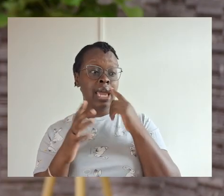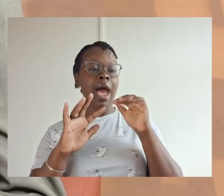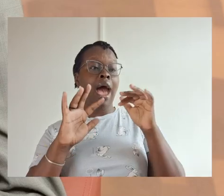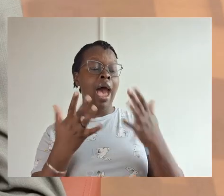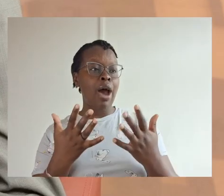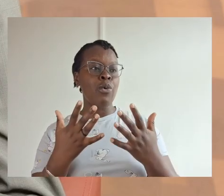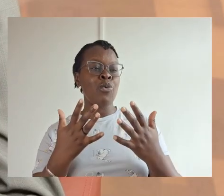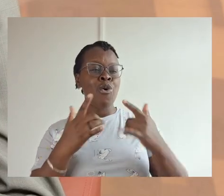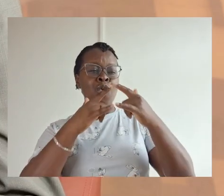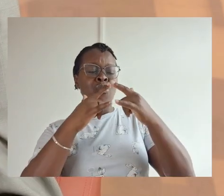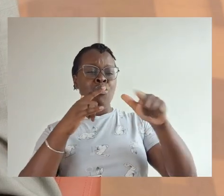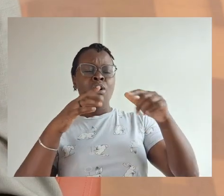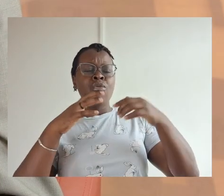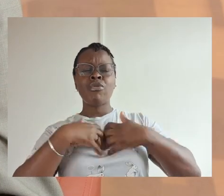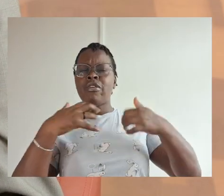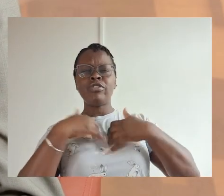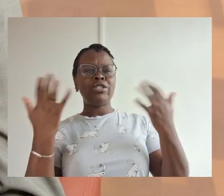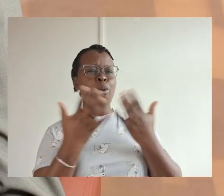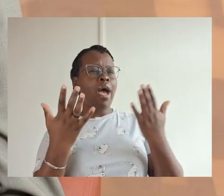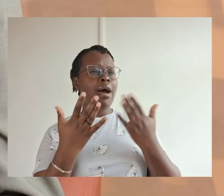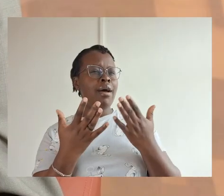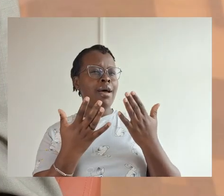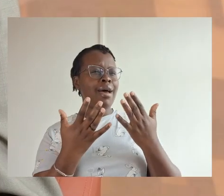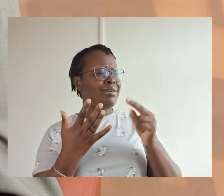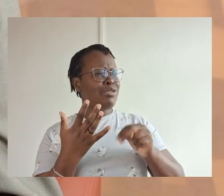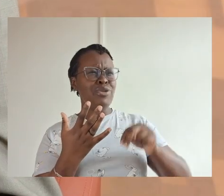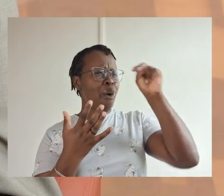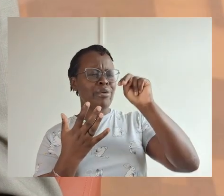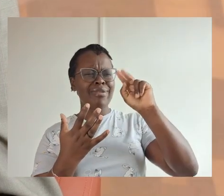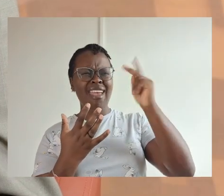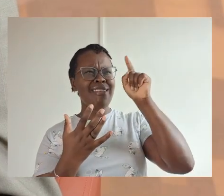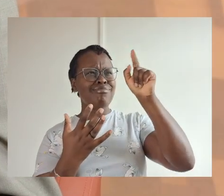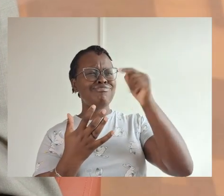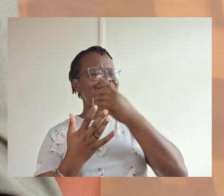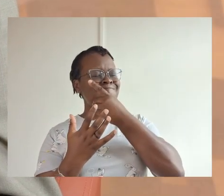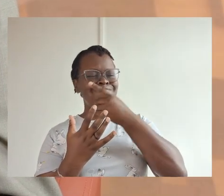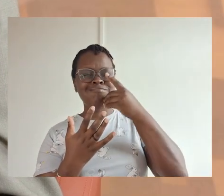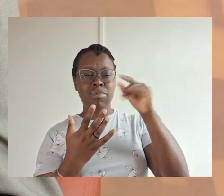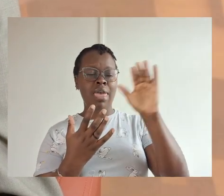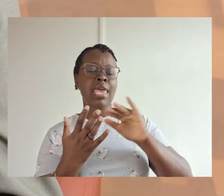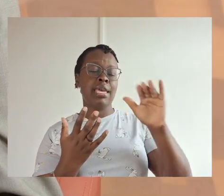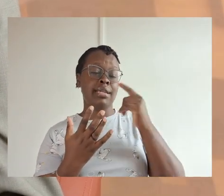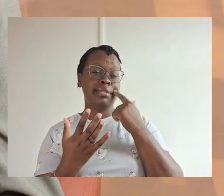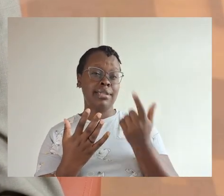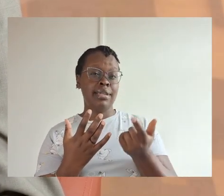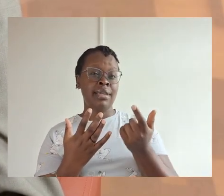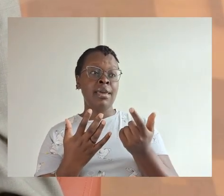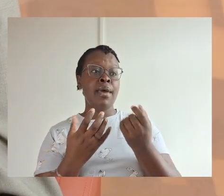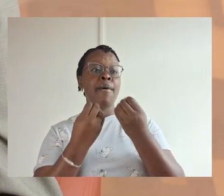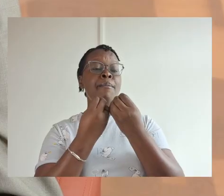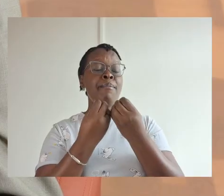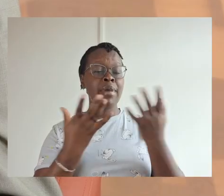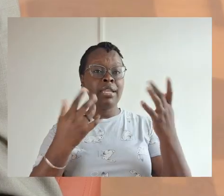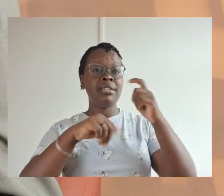Look at the way geographically the refugees are located. Garissa County and Turkana County are arid and semi-arid regions. And many